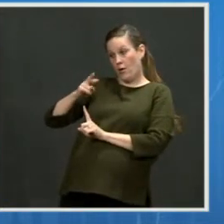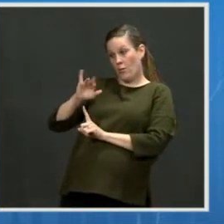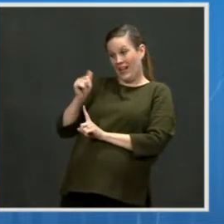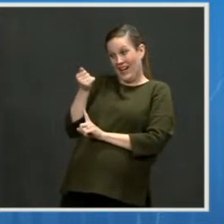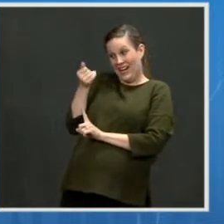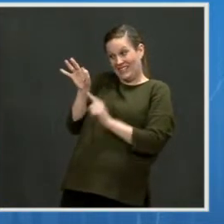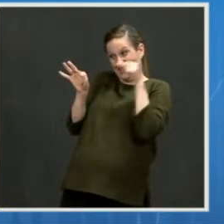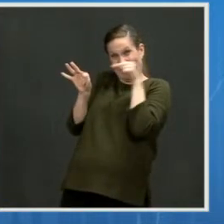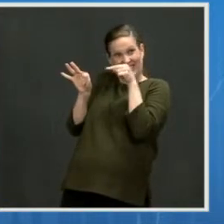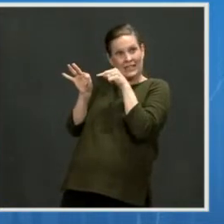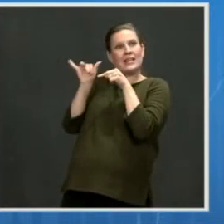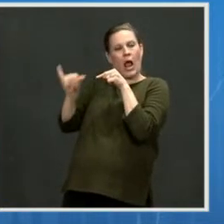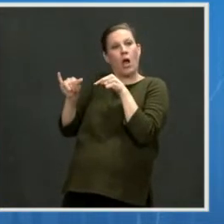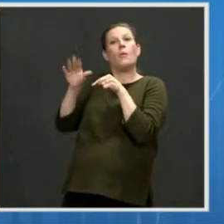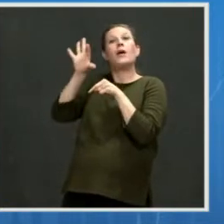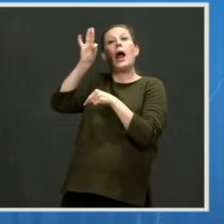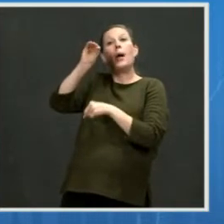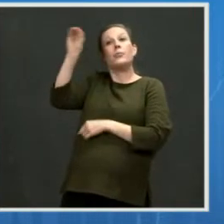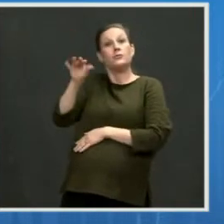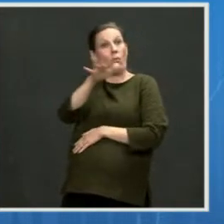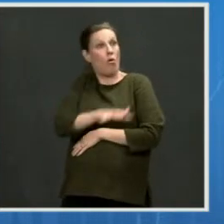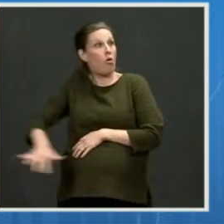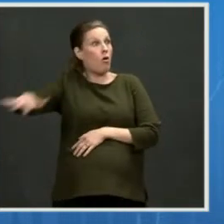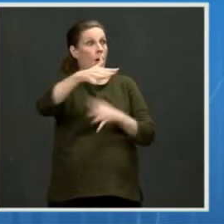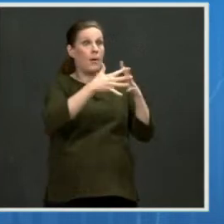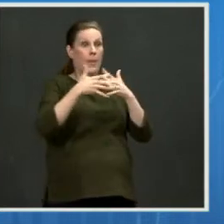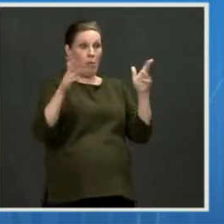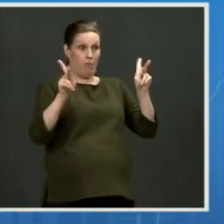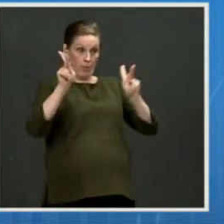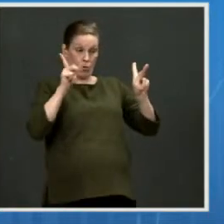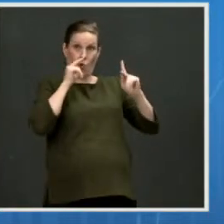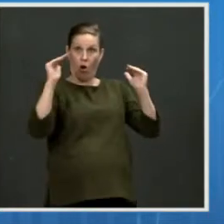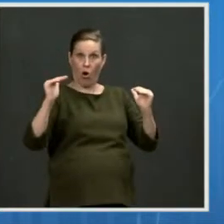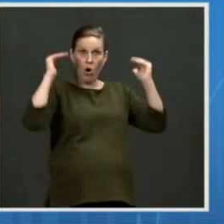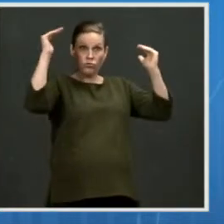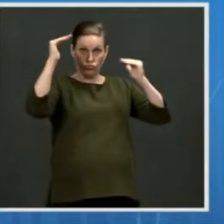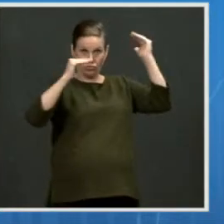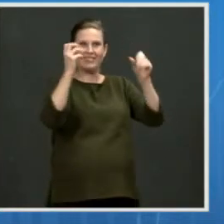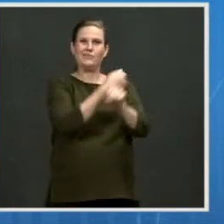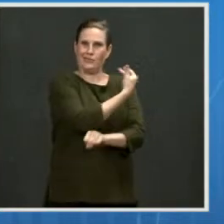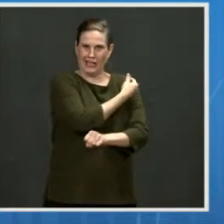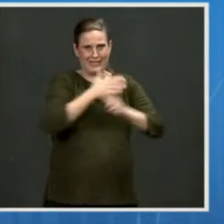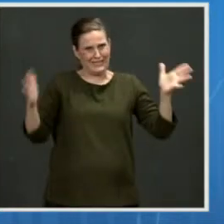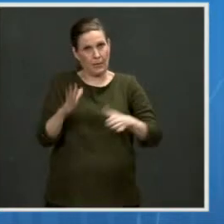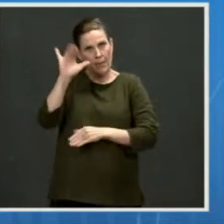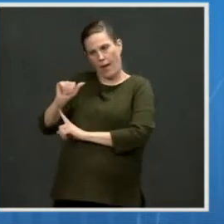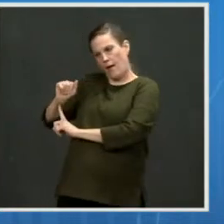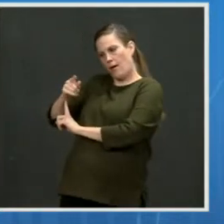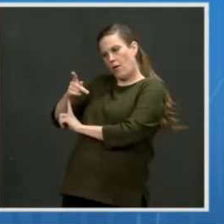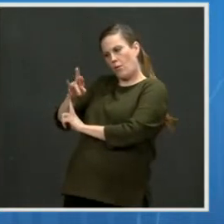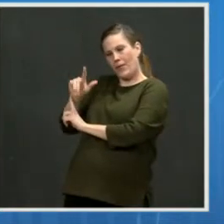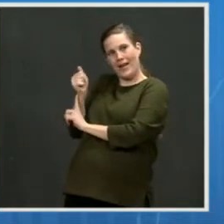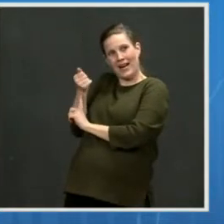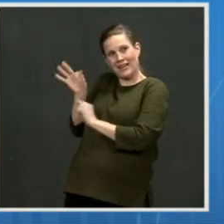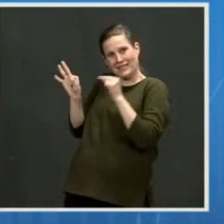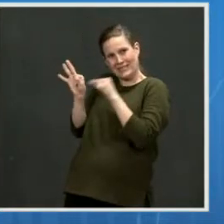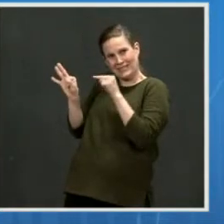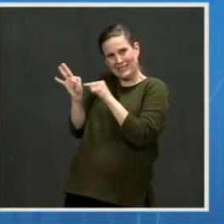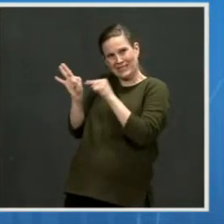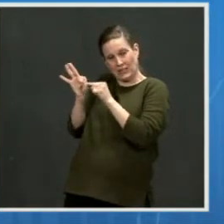will be eligible for a vaccine, and 90% of Americans will live within 5 miles of a vaccination site.